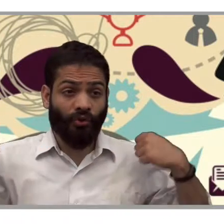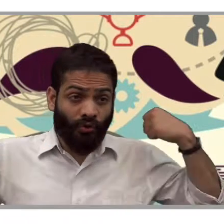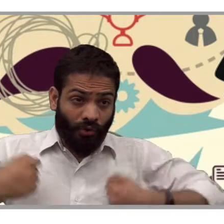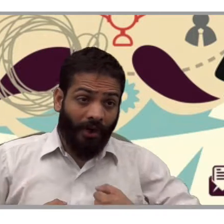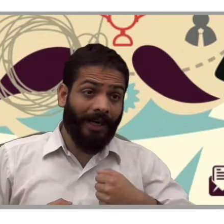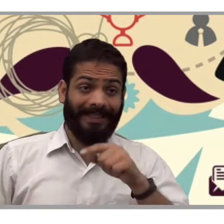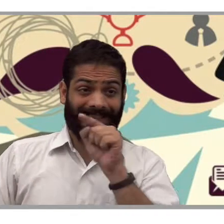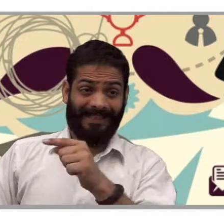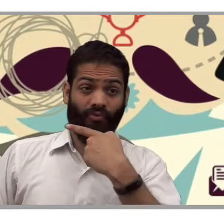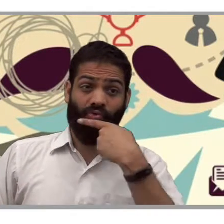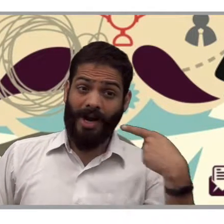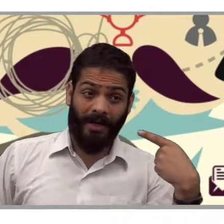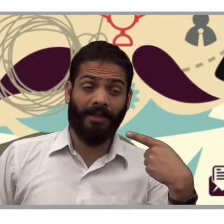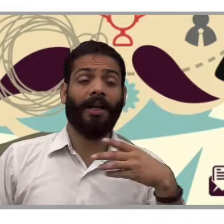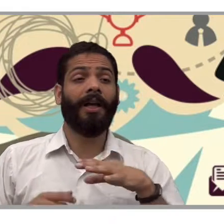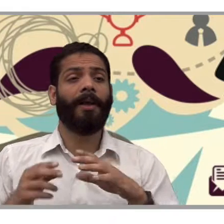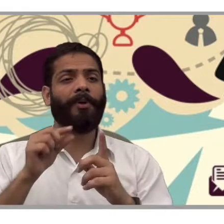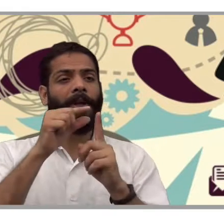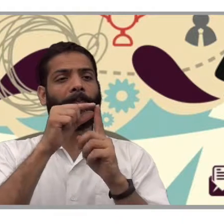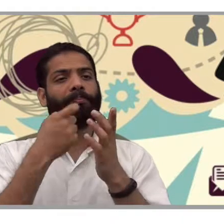It cannot have a predicative meaning.